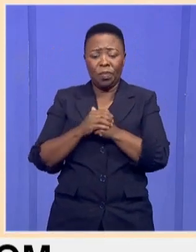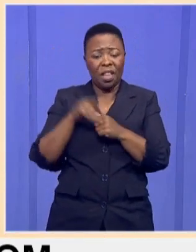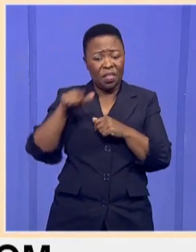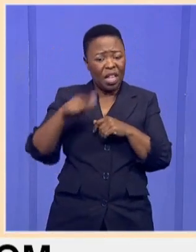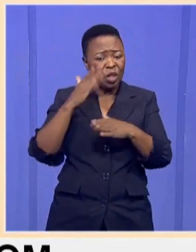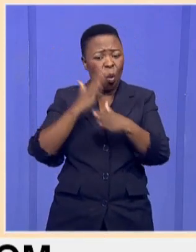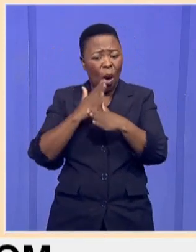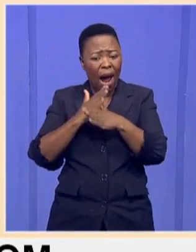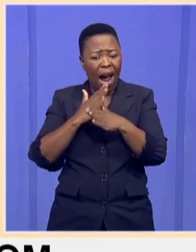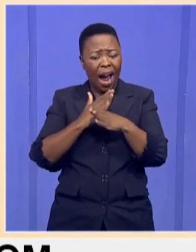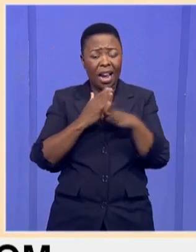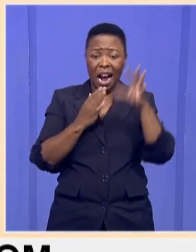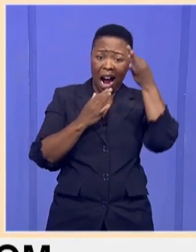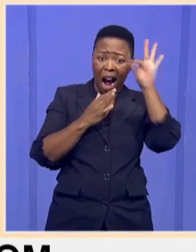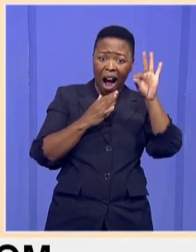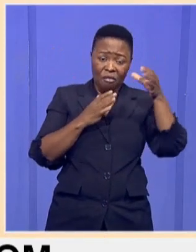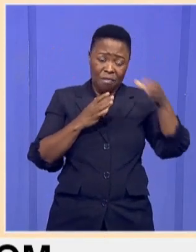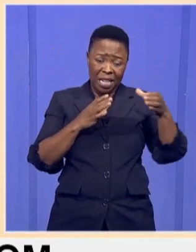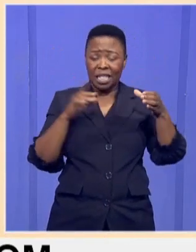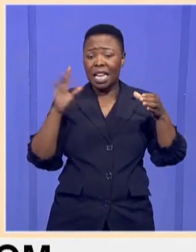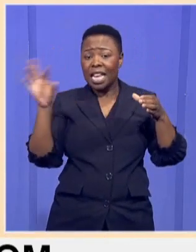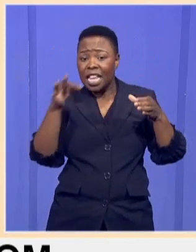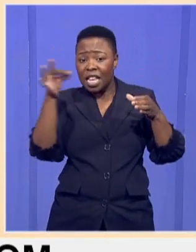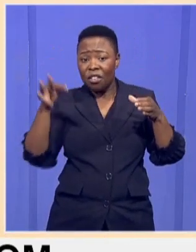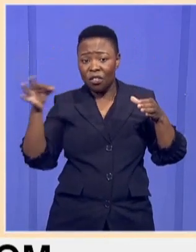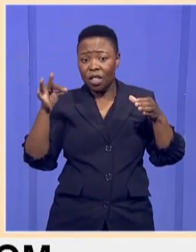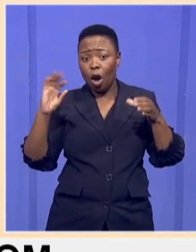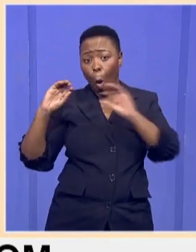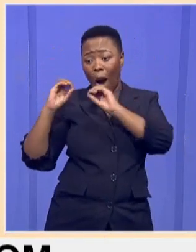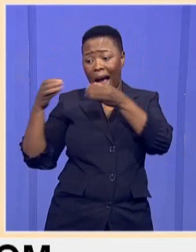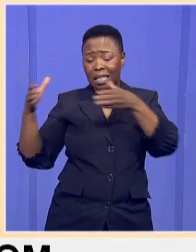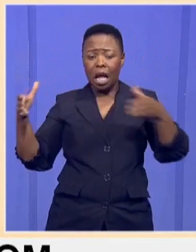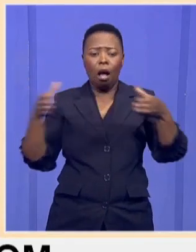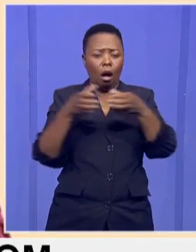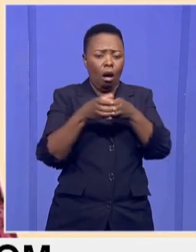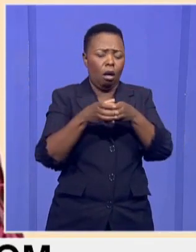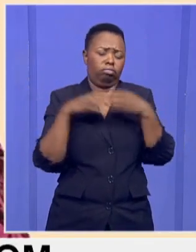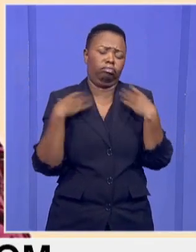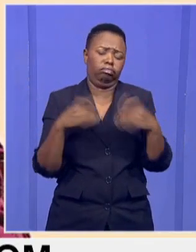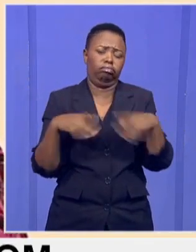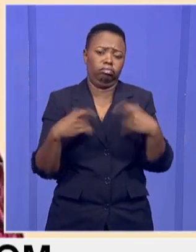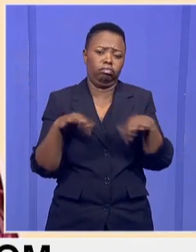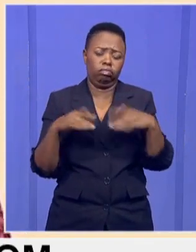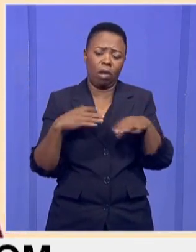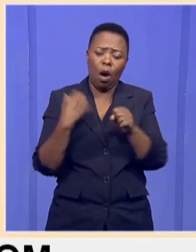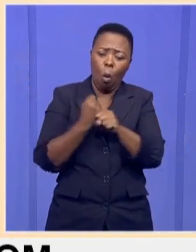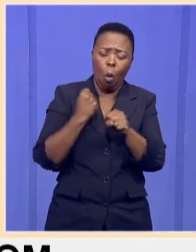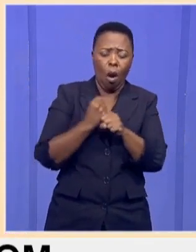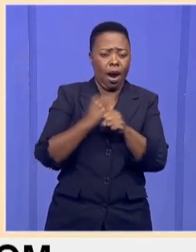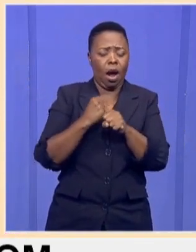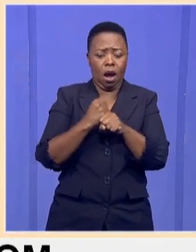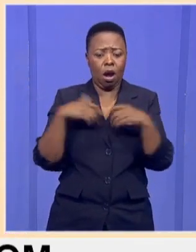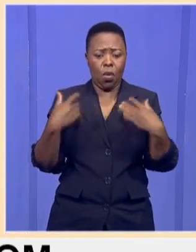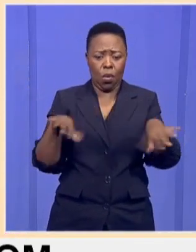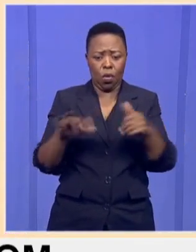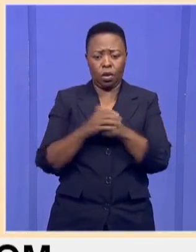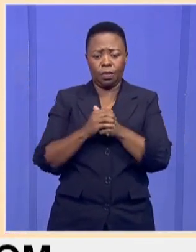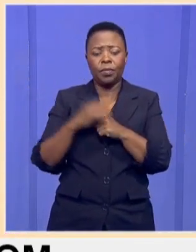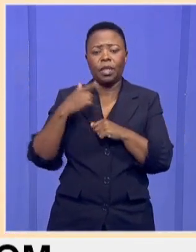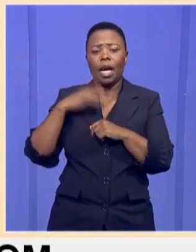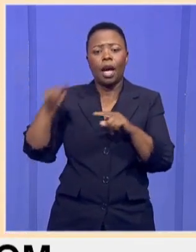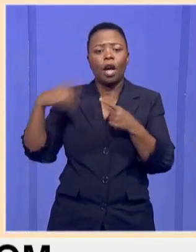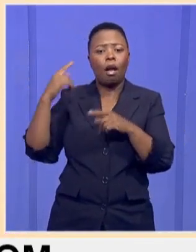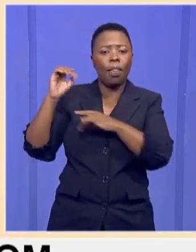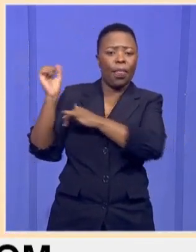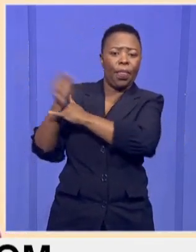and Gift of the Givers has been a really wonderful effort. I can also not neglect to thank the